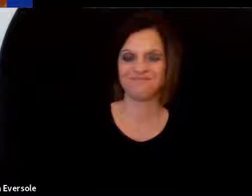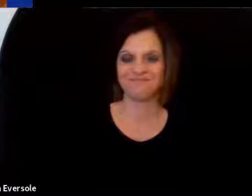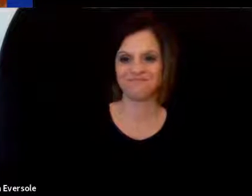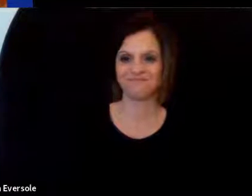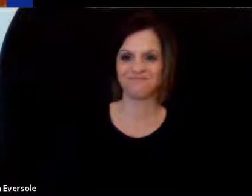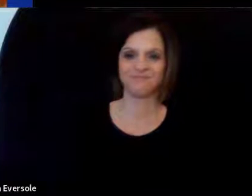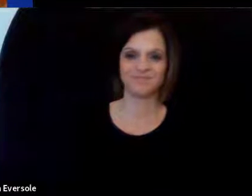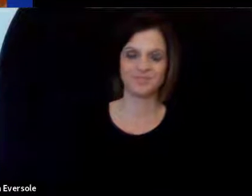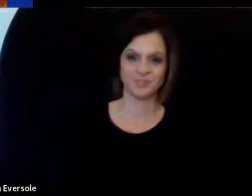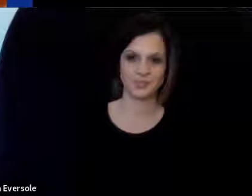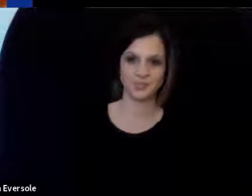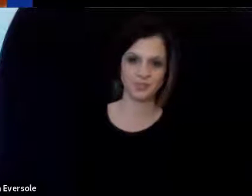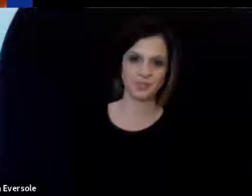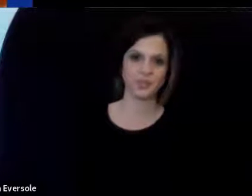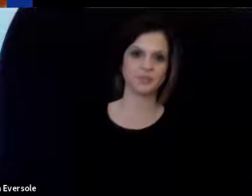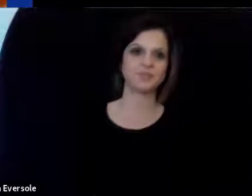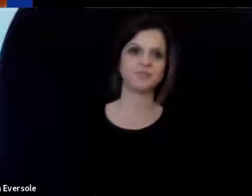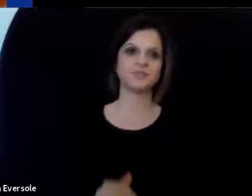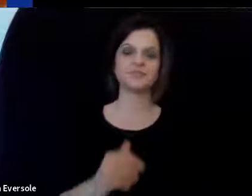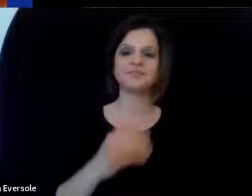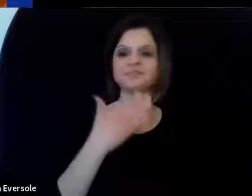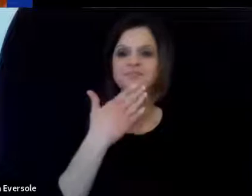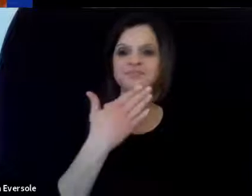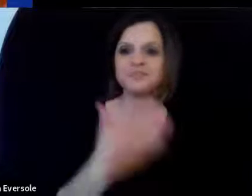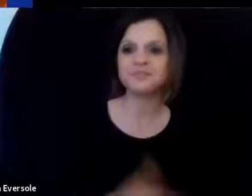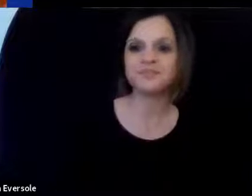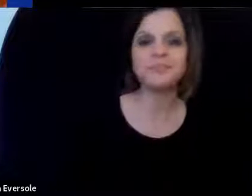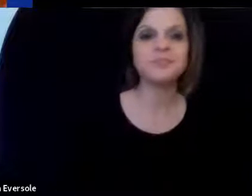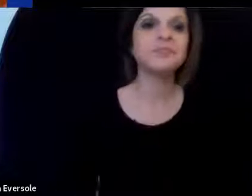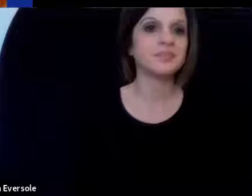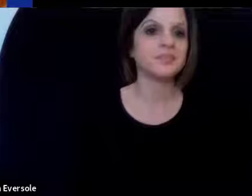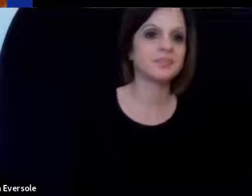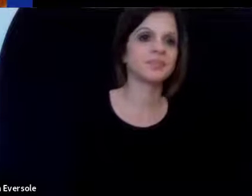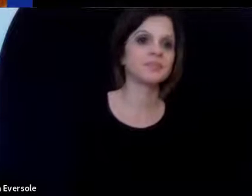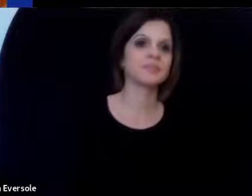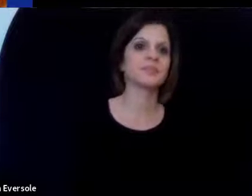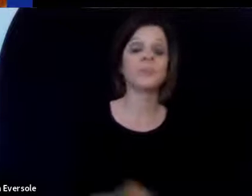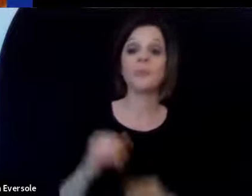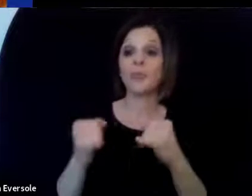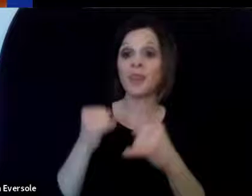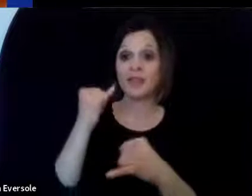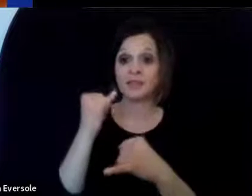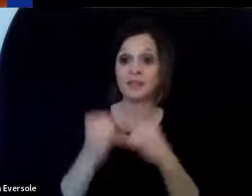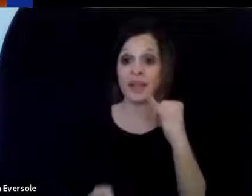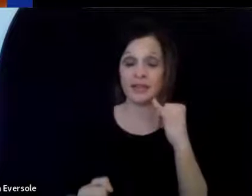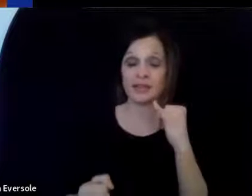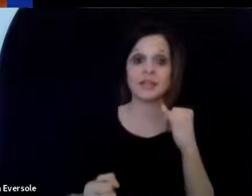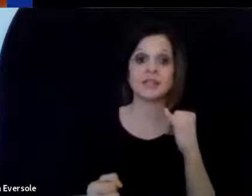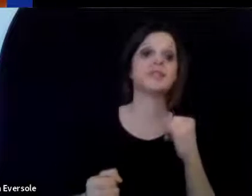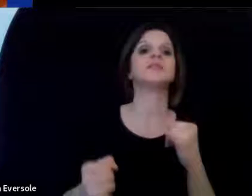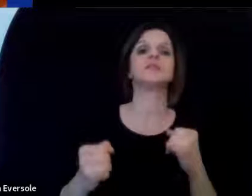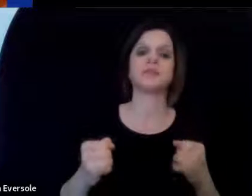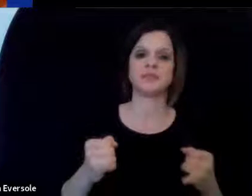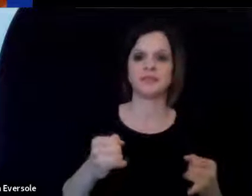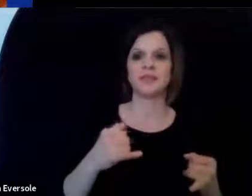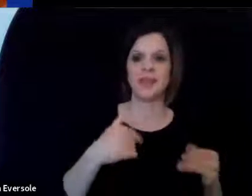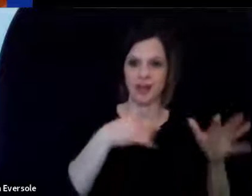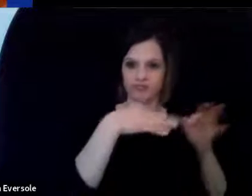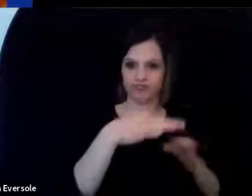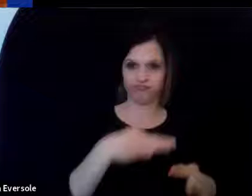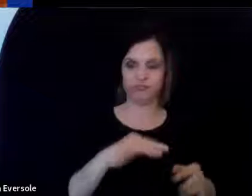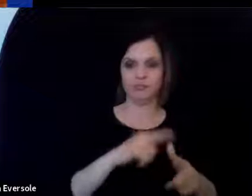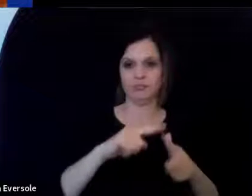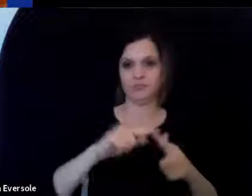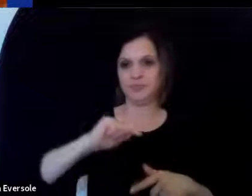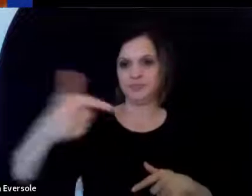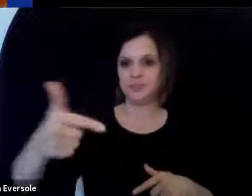Thank you. I think we're ready. Okay, thanks, Robert. Okay, the last slide I have for you, and then Megan's going to finish it out for us,